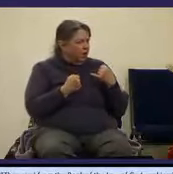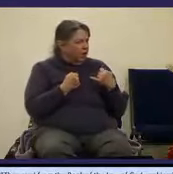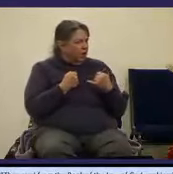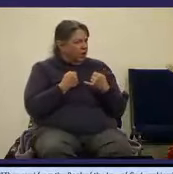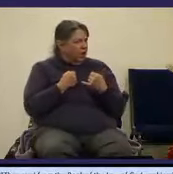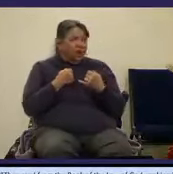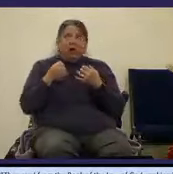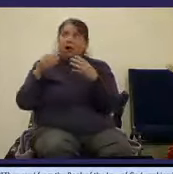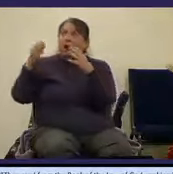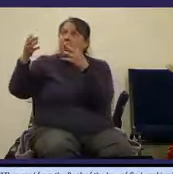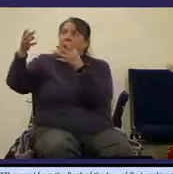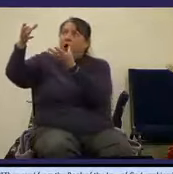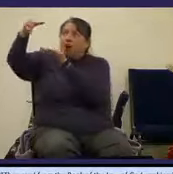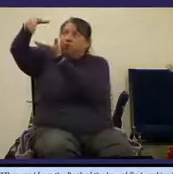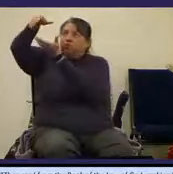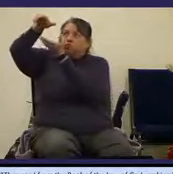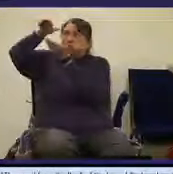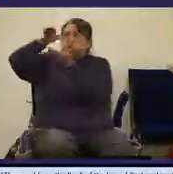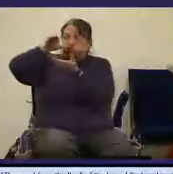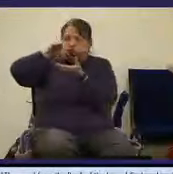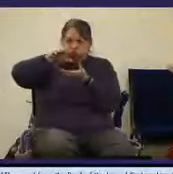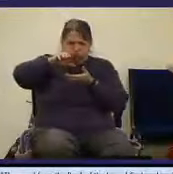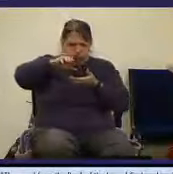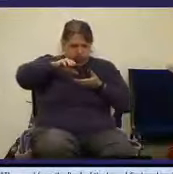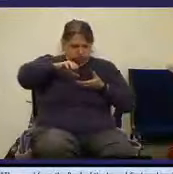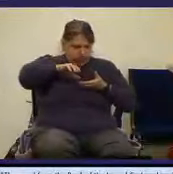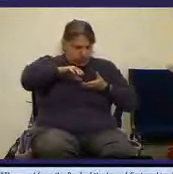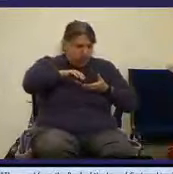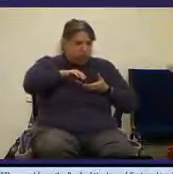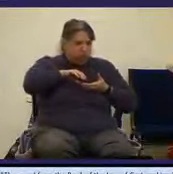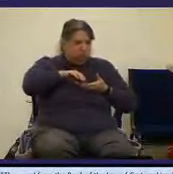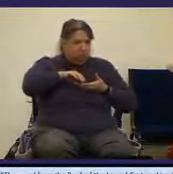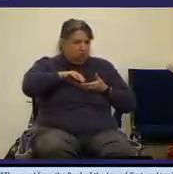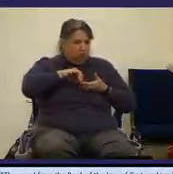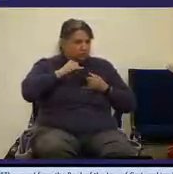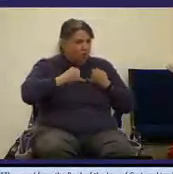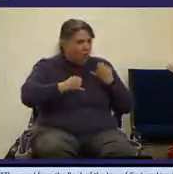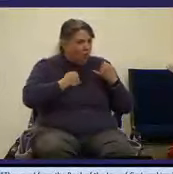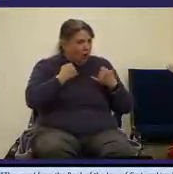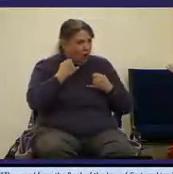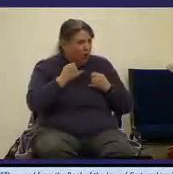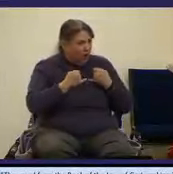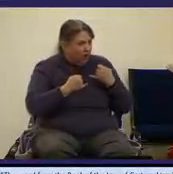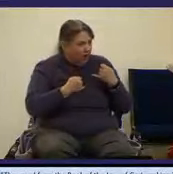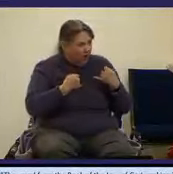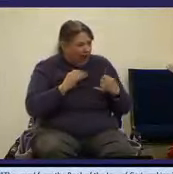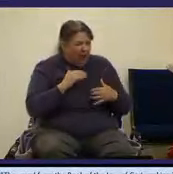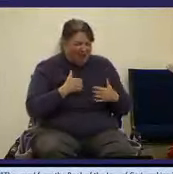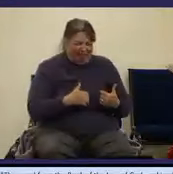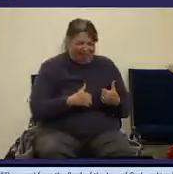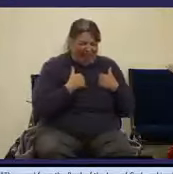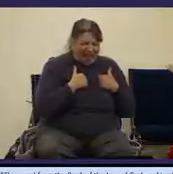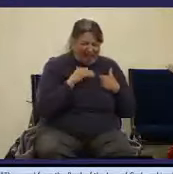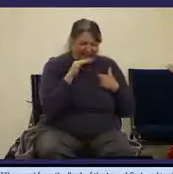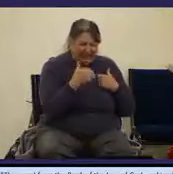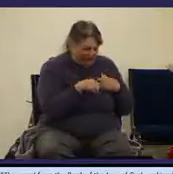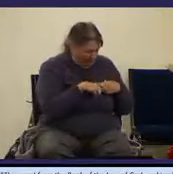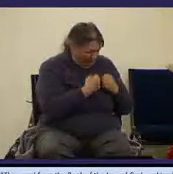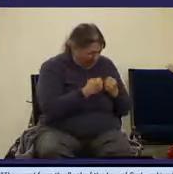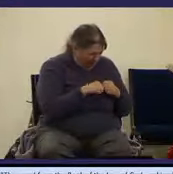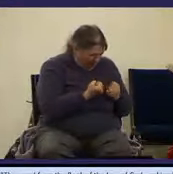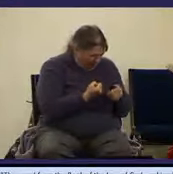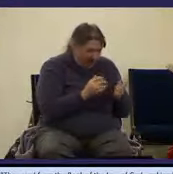to have joy, to provide fulfillment and purpose in life. He came to fix what was broken. And when you fix something that's